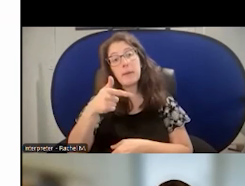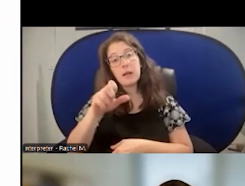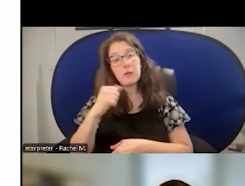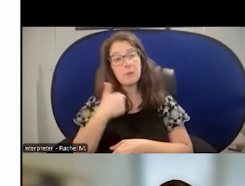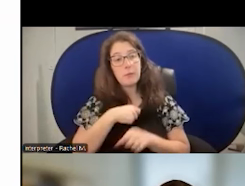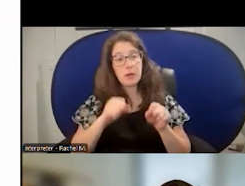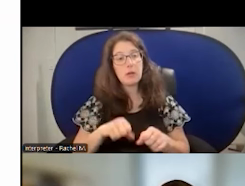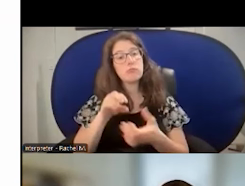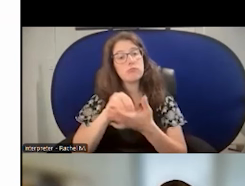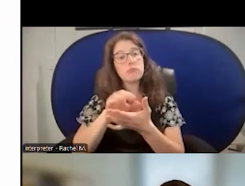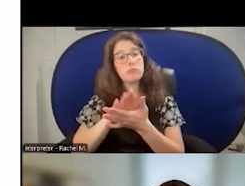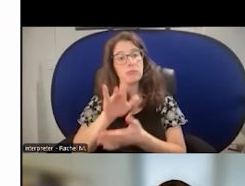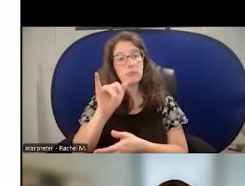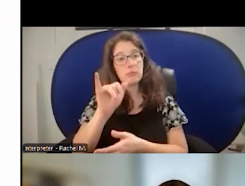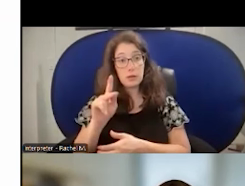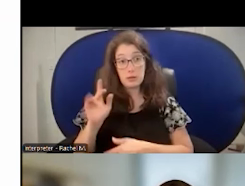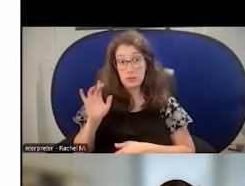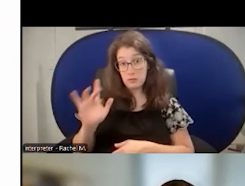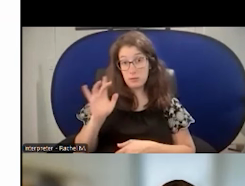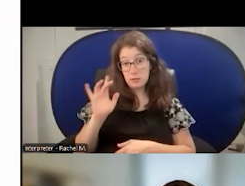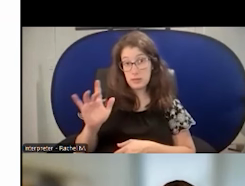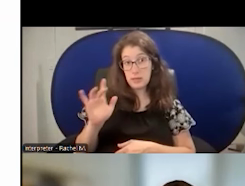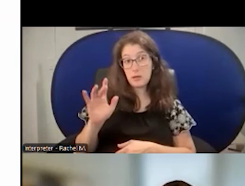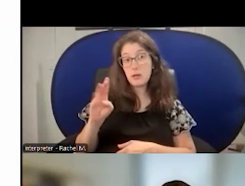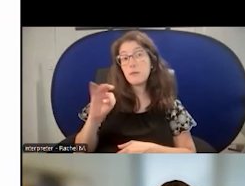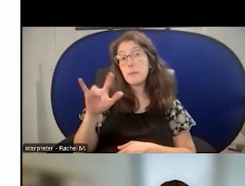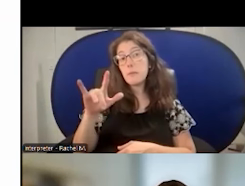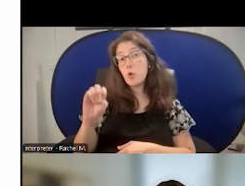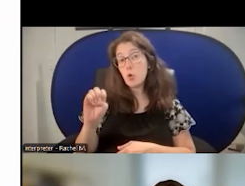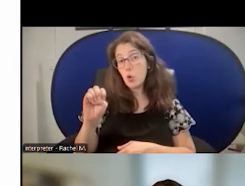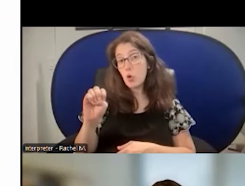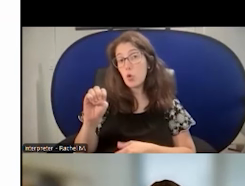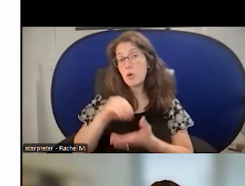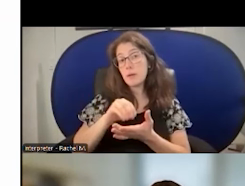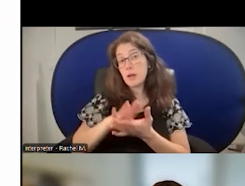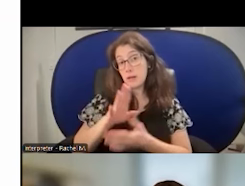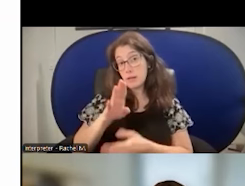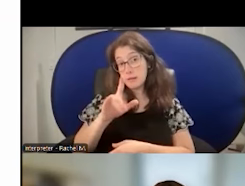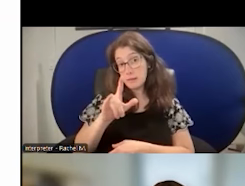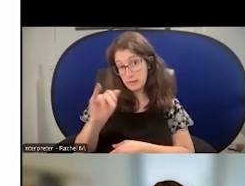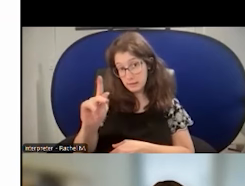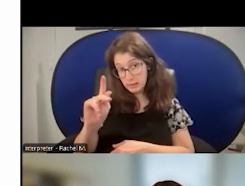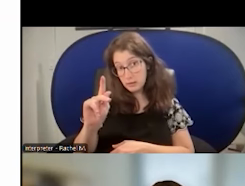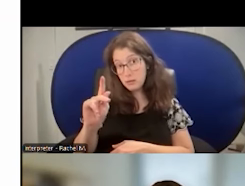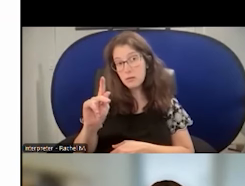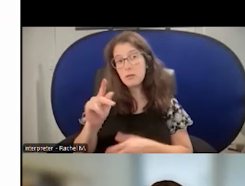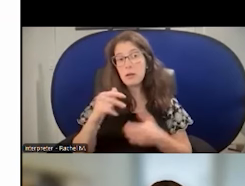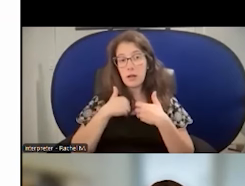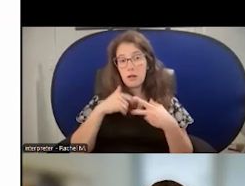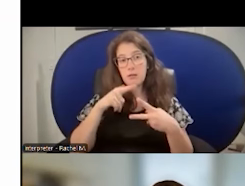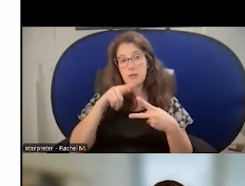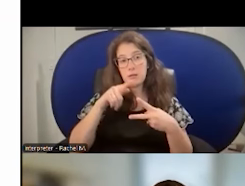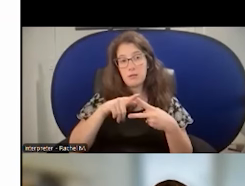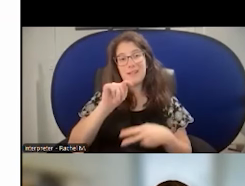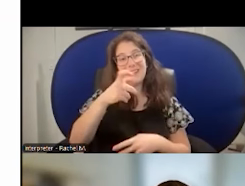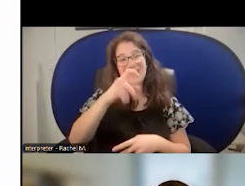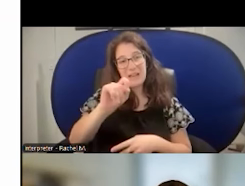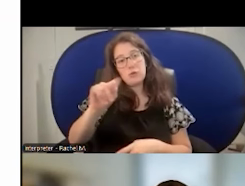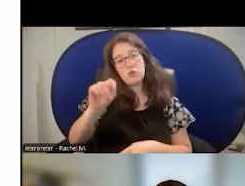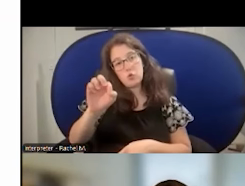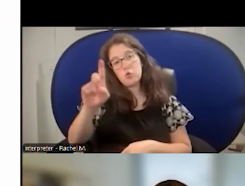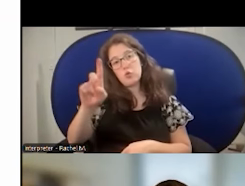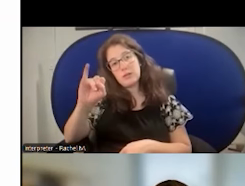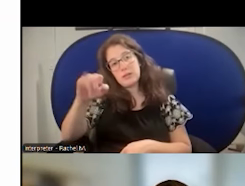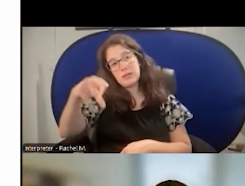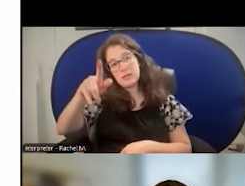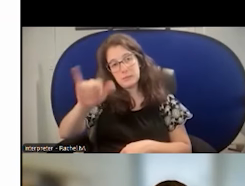in Moodle to put a link on a page, you have that text to display, and that's where you're going to have your descriptive text. And then you're going to